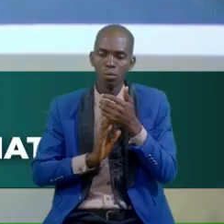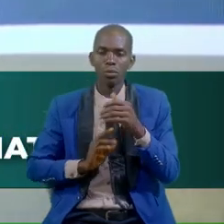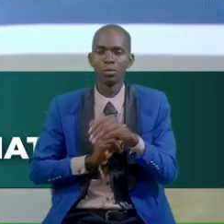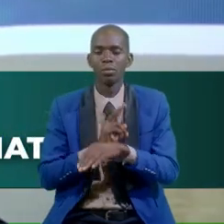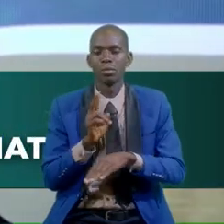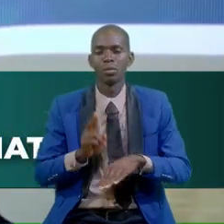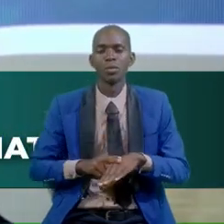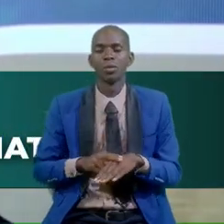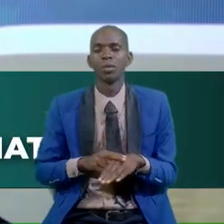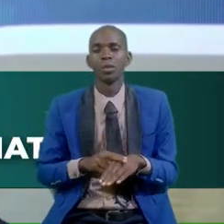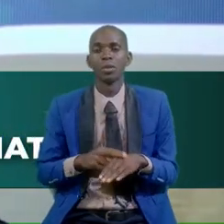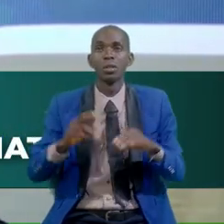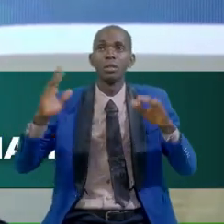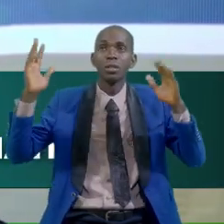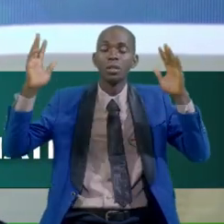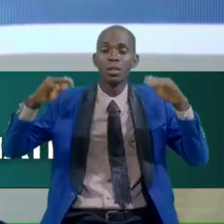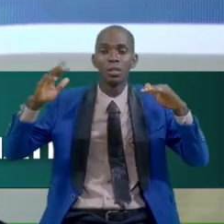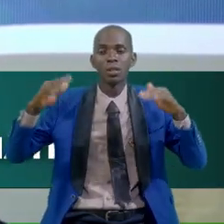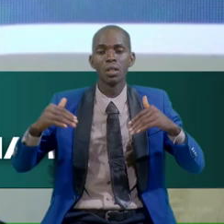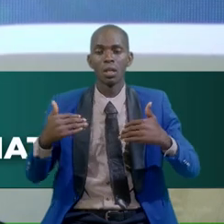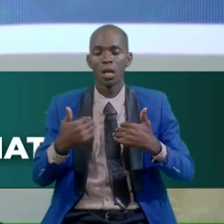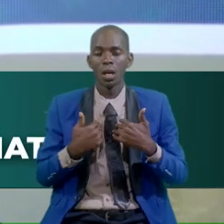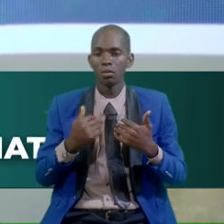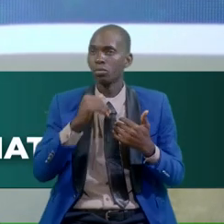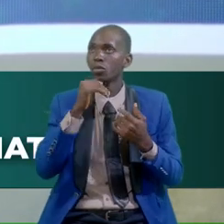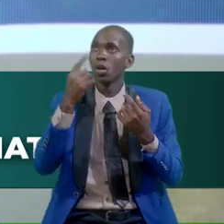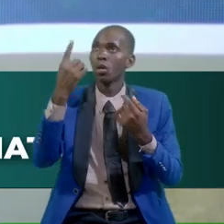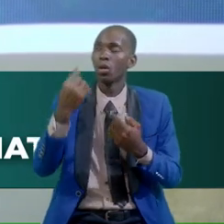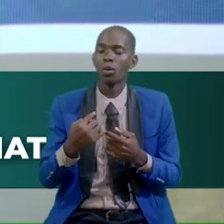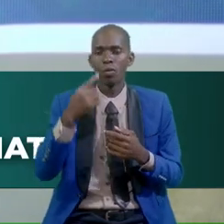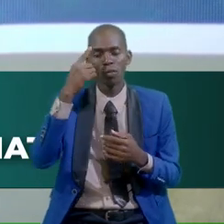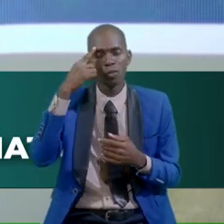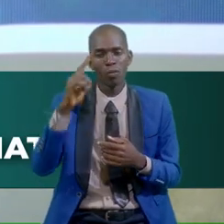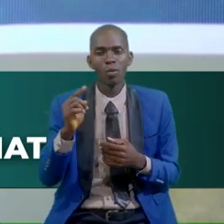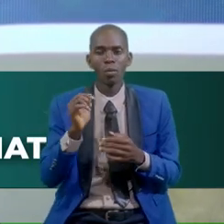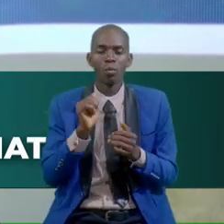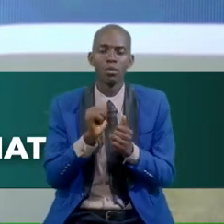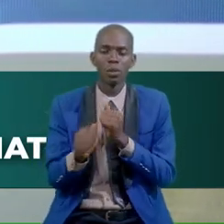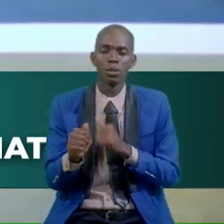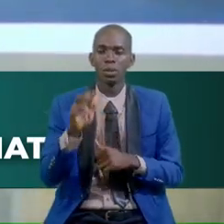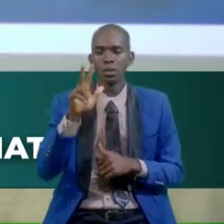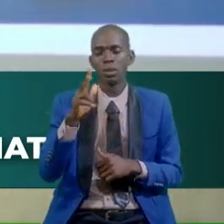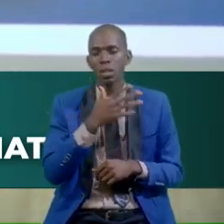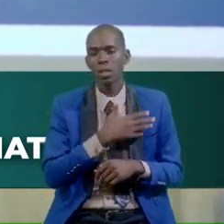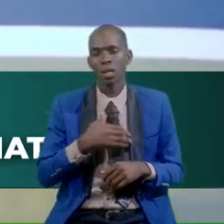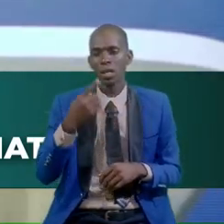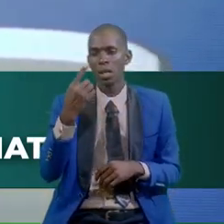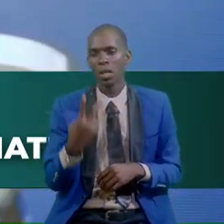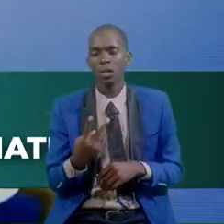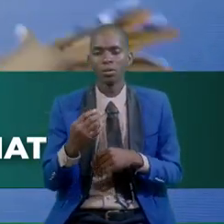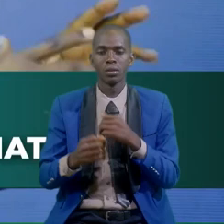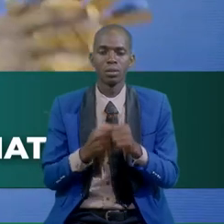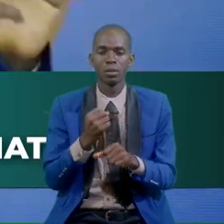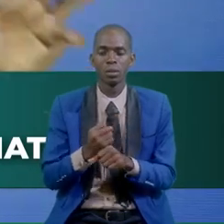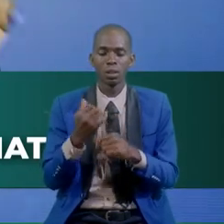rain. Rain had not fallen for the past 3.5 years. And now Elijah